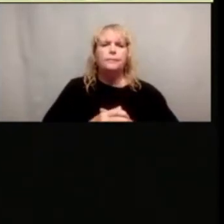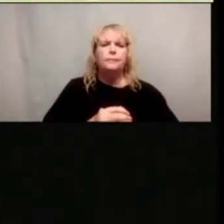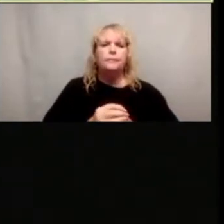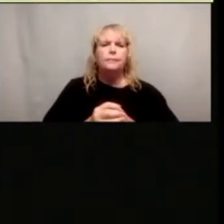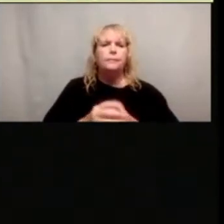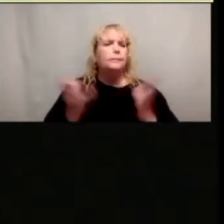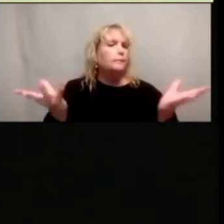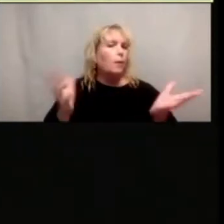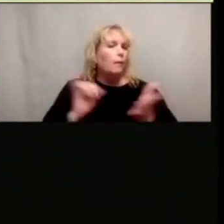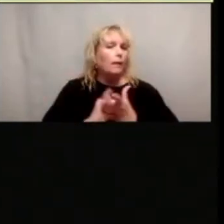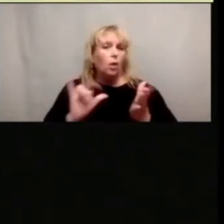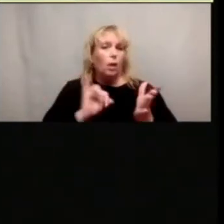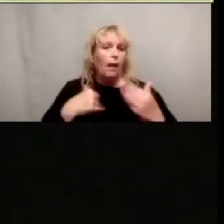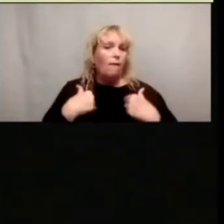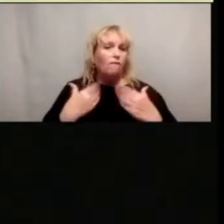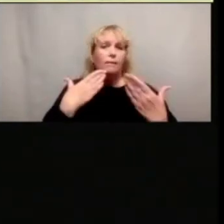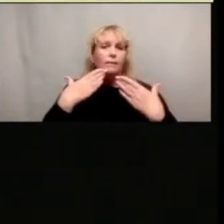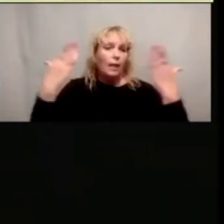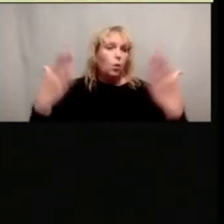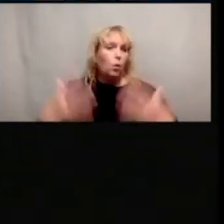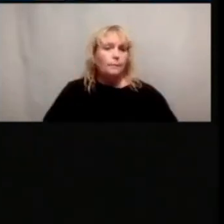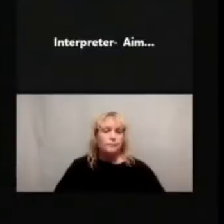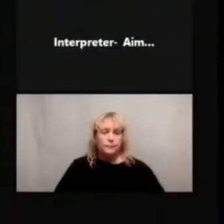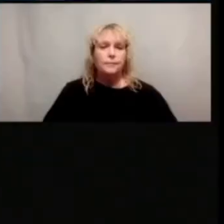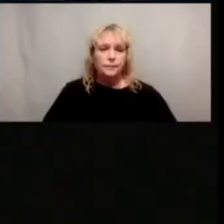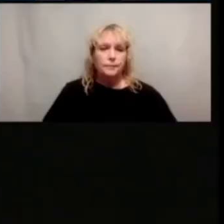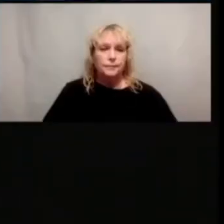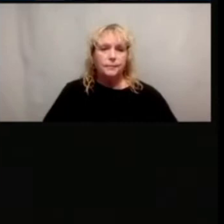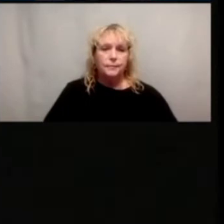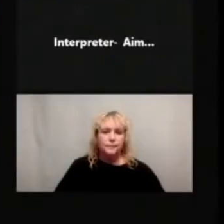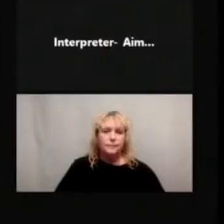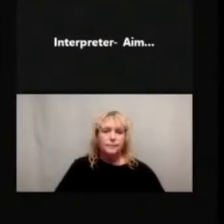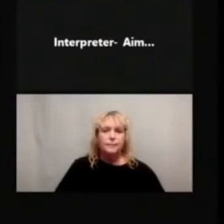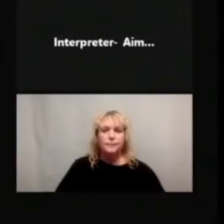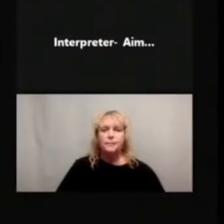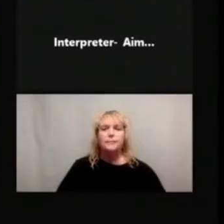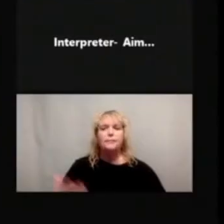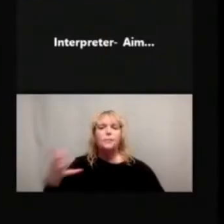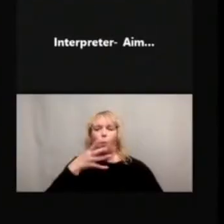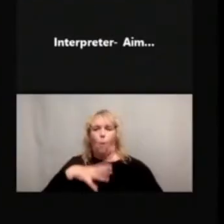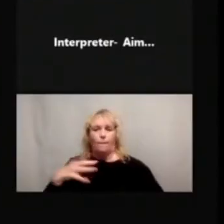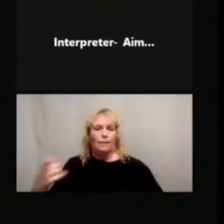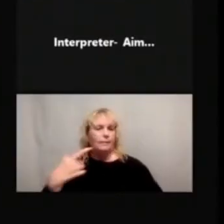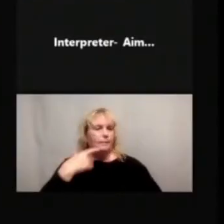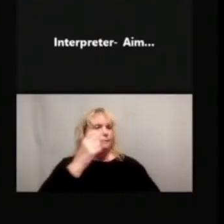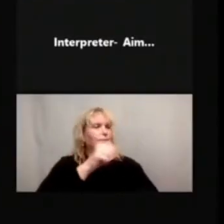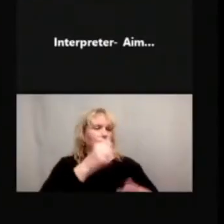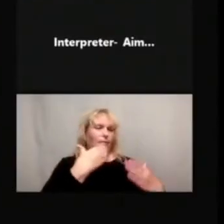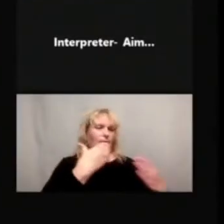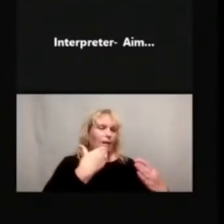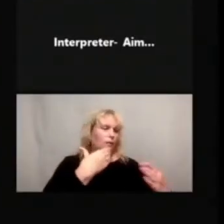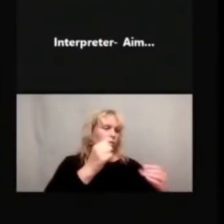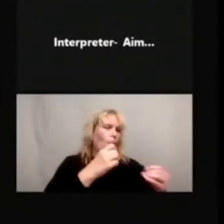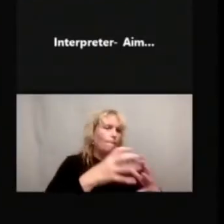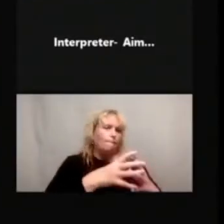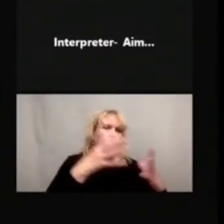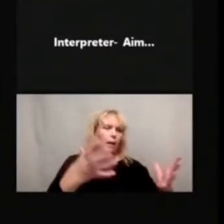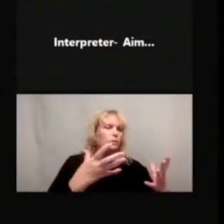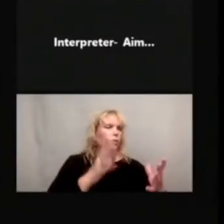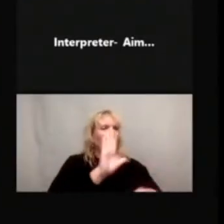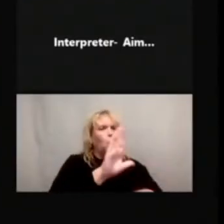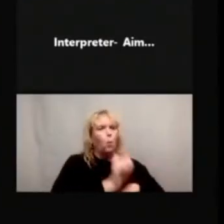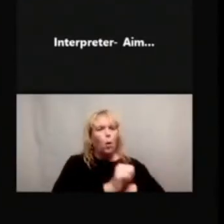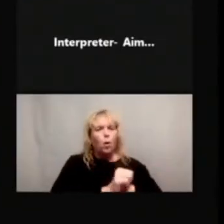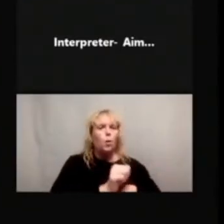That's all I have. Thank you. Great. Thank you so much for that very interesting presentation and look at the work that you've been doing